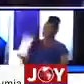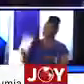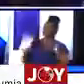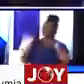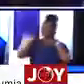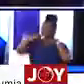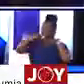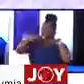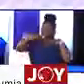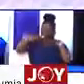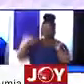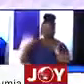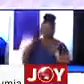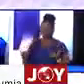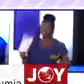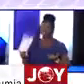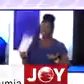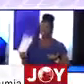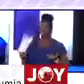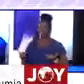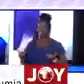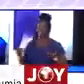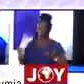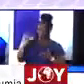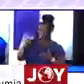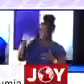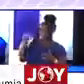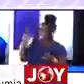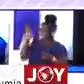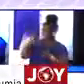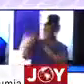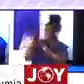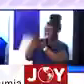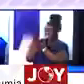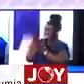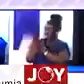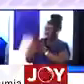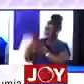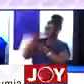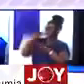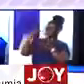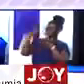Because our bad economy is it's much better than your good